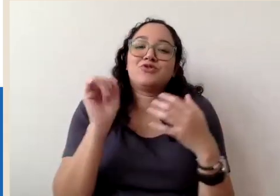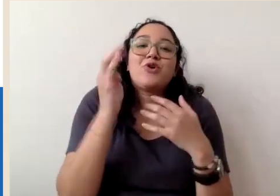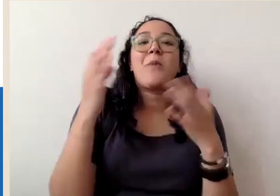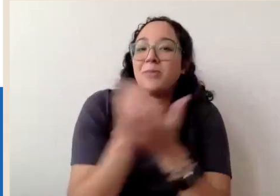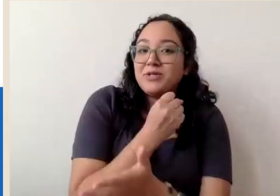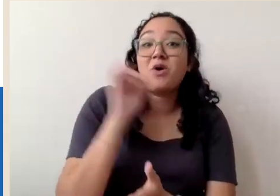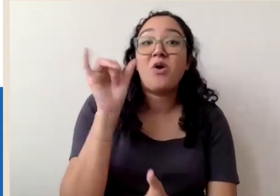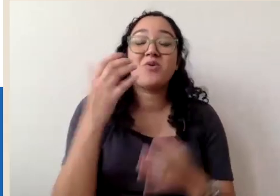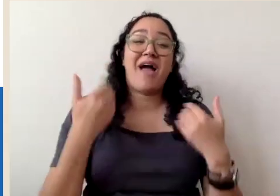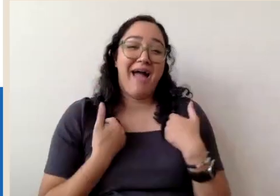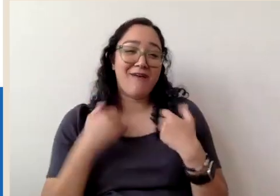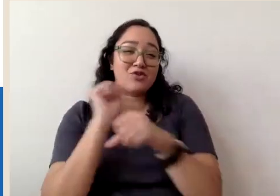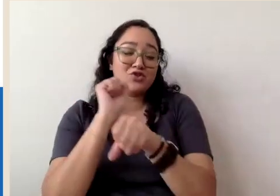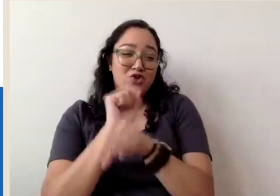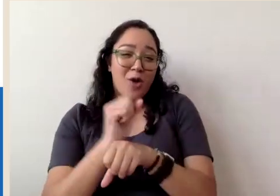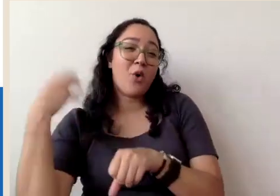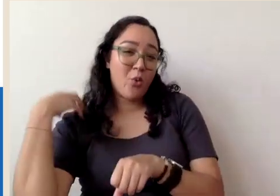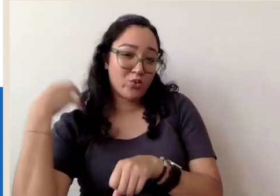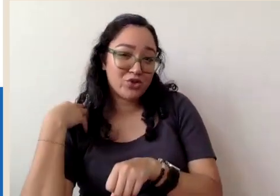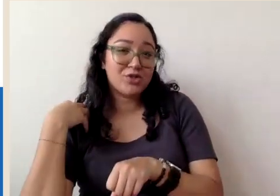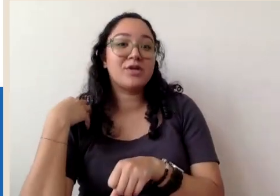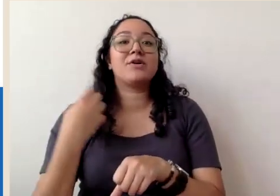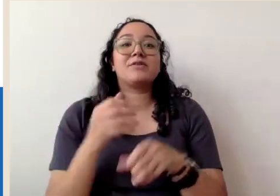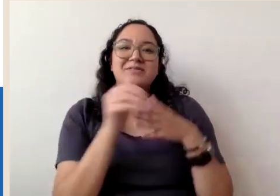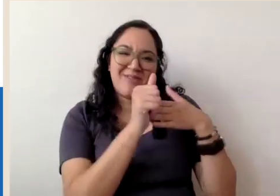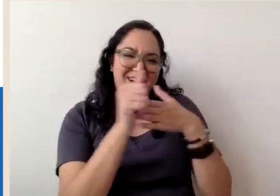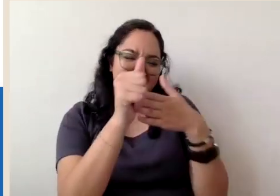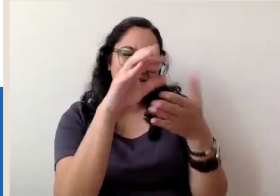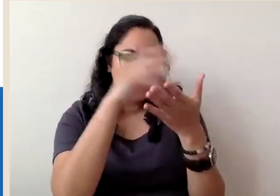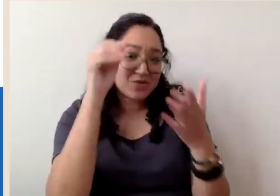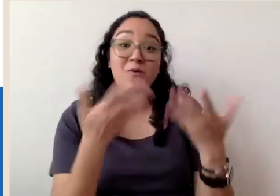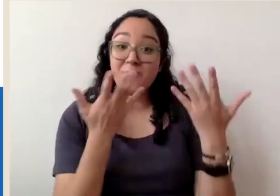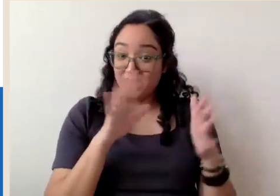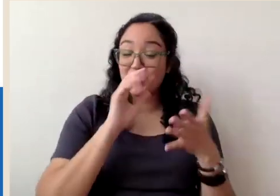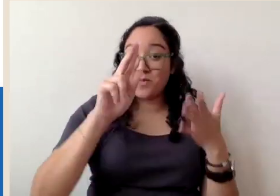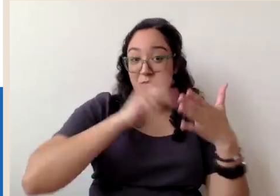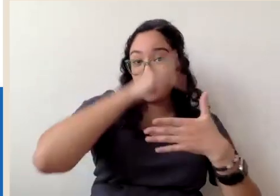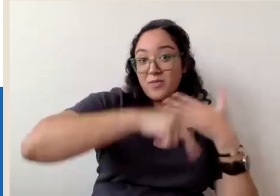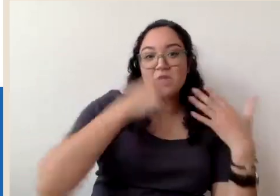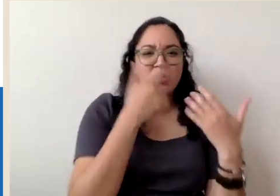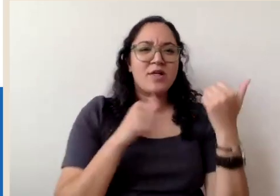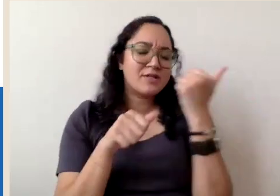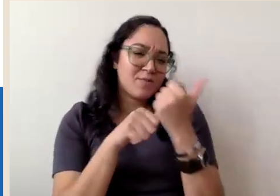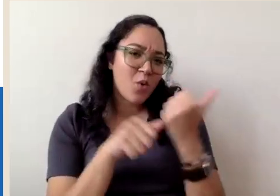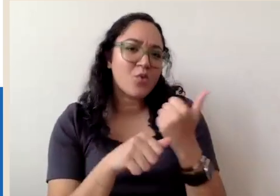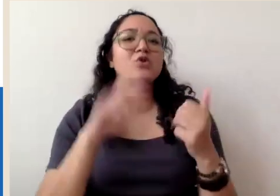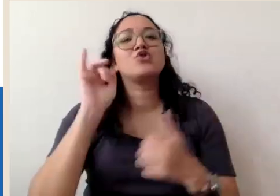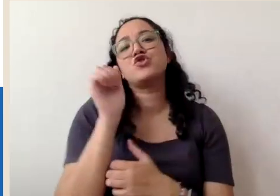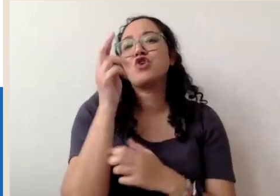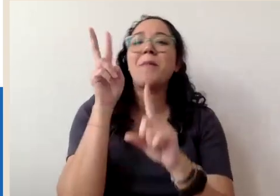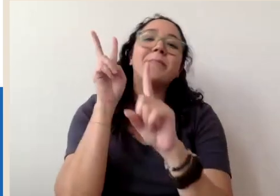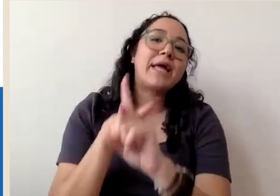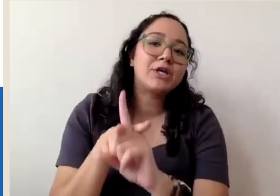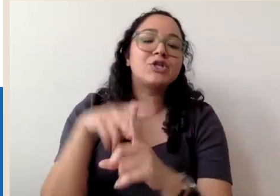career coaches, and those career coaches guide students when they actually complete the program in terms of supporting them with that job application process